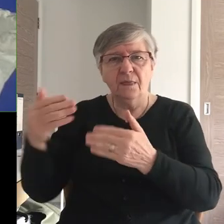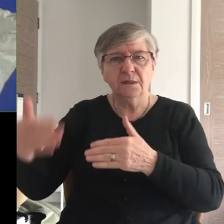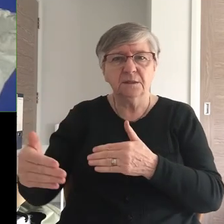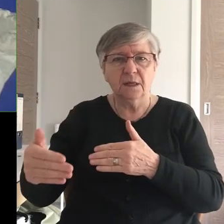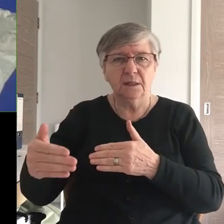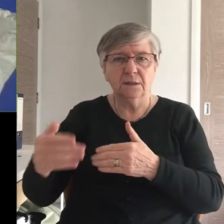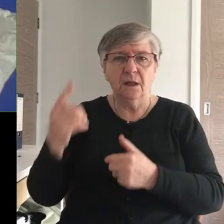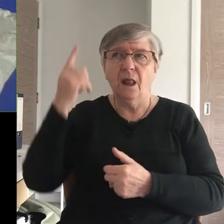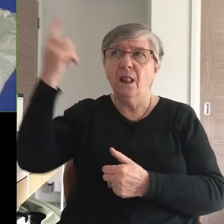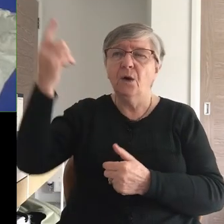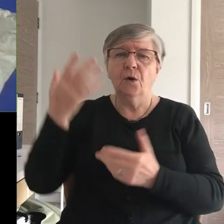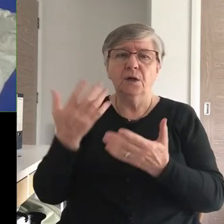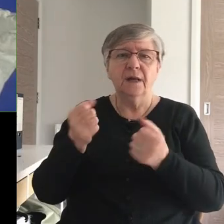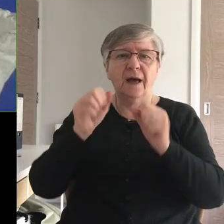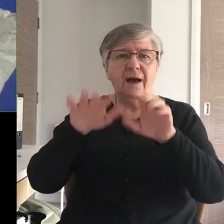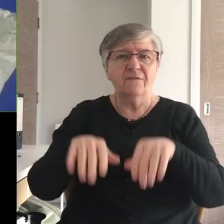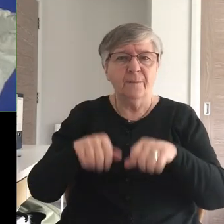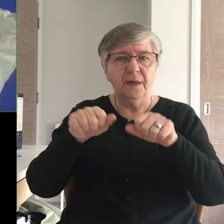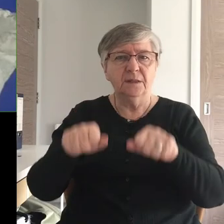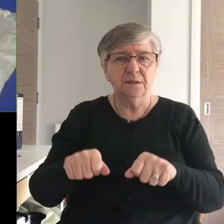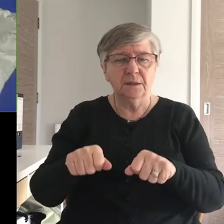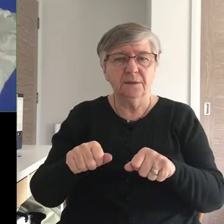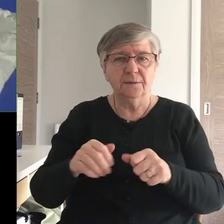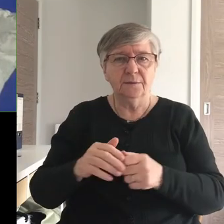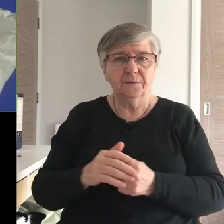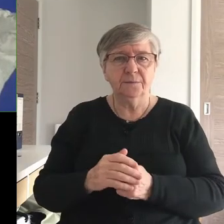Lord, have mercy.